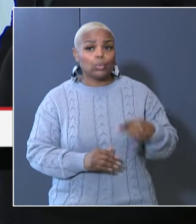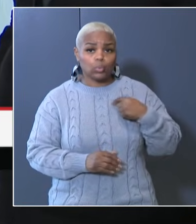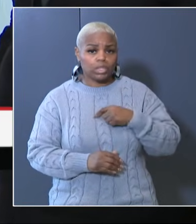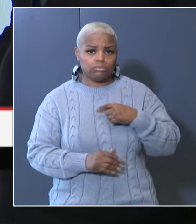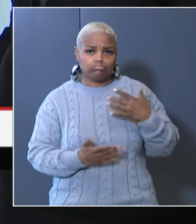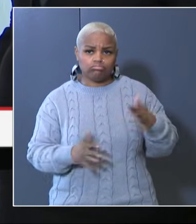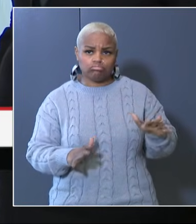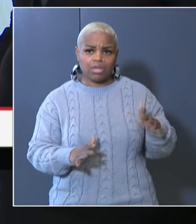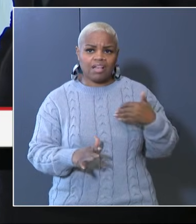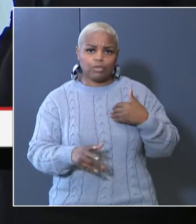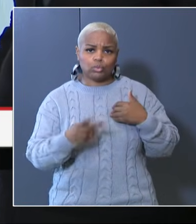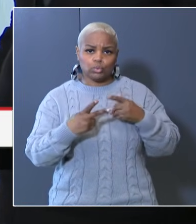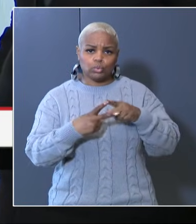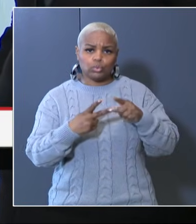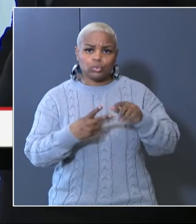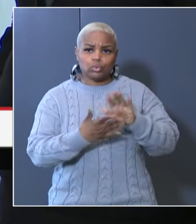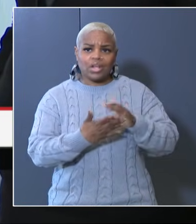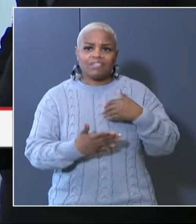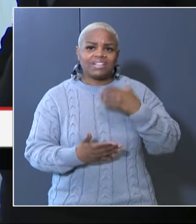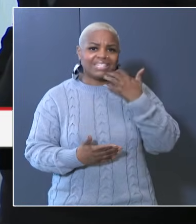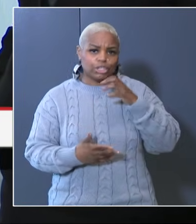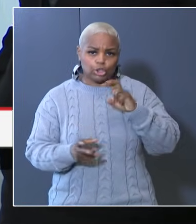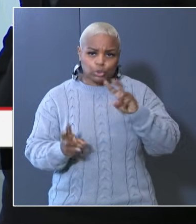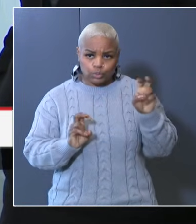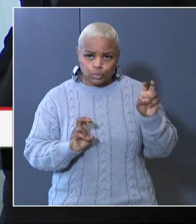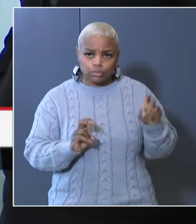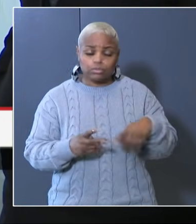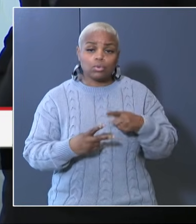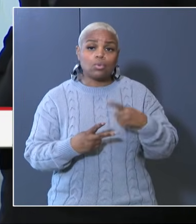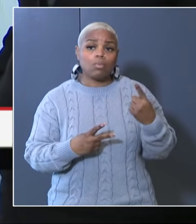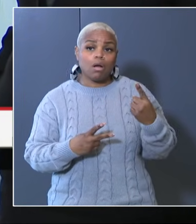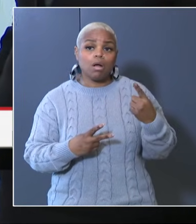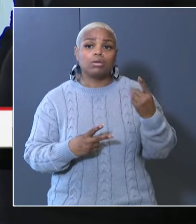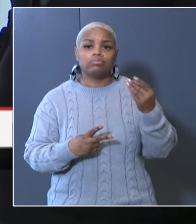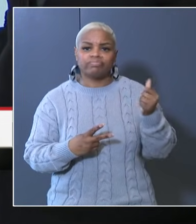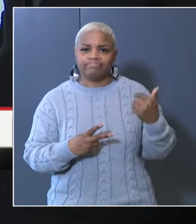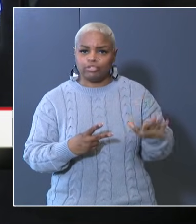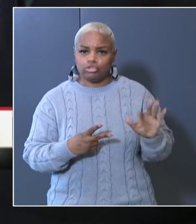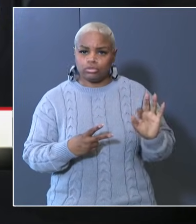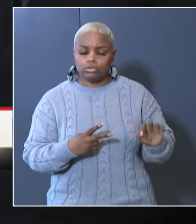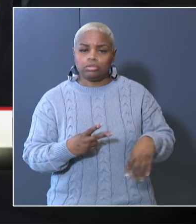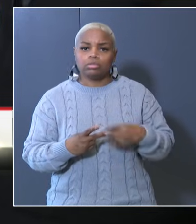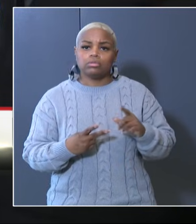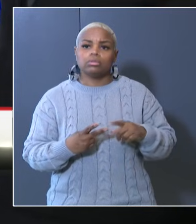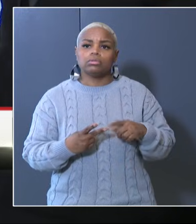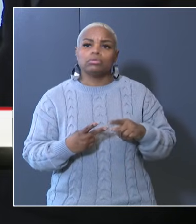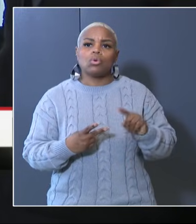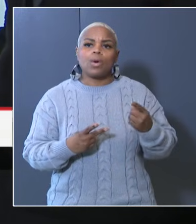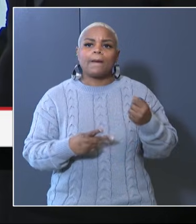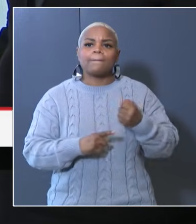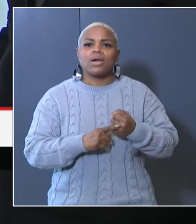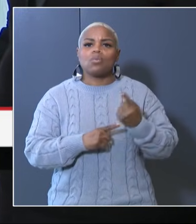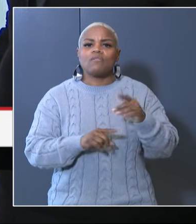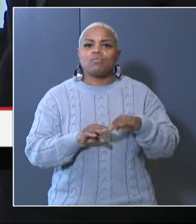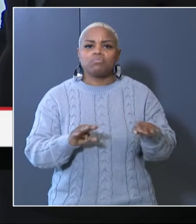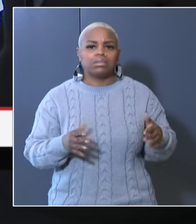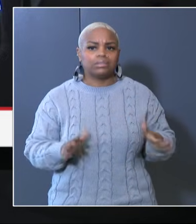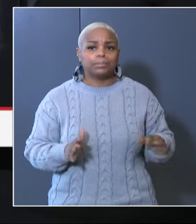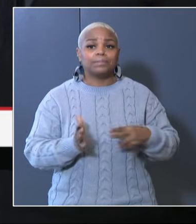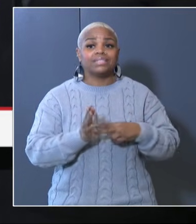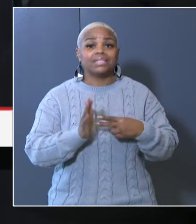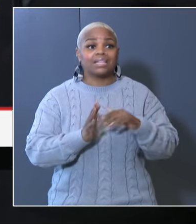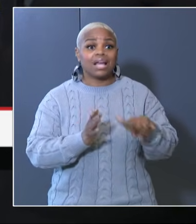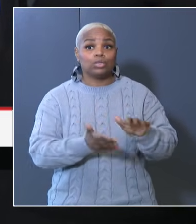was resolved, and one only affected one floor, and that the children are being accommodated in other parts of the